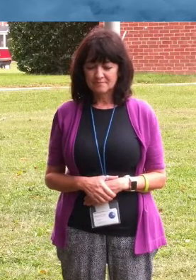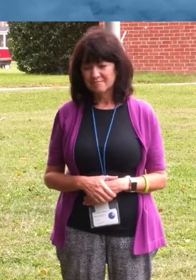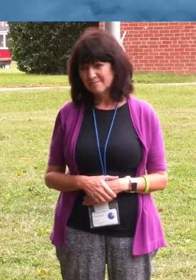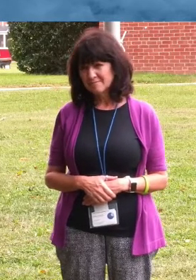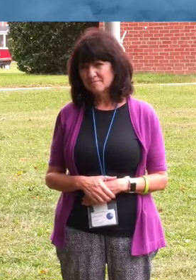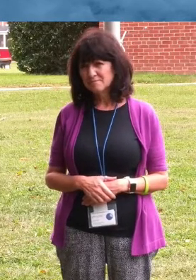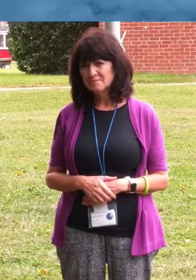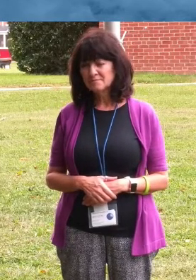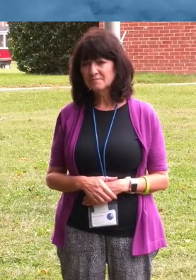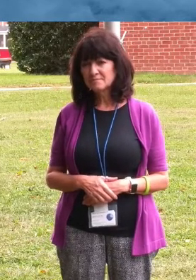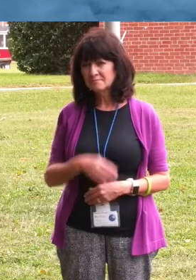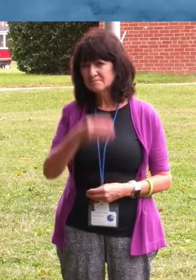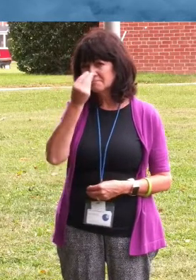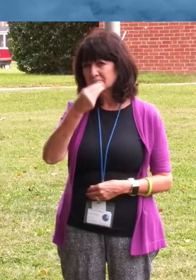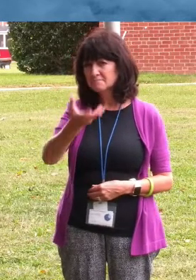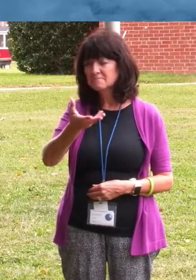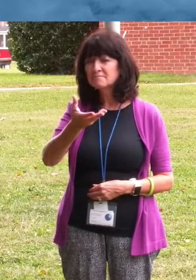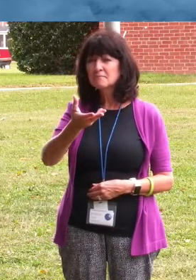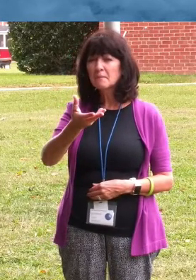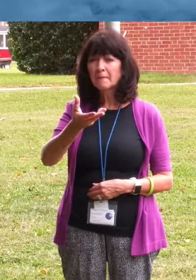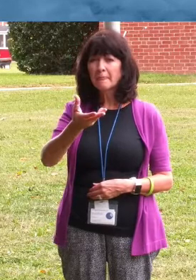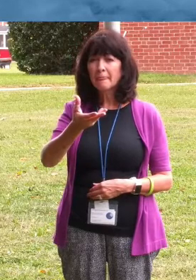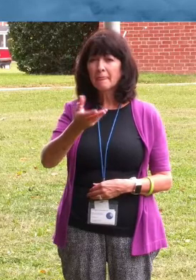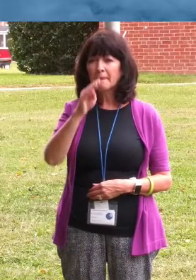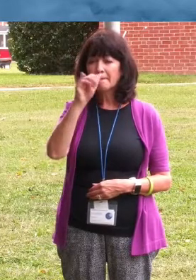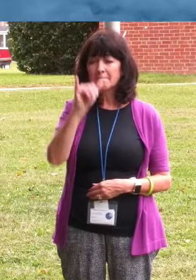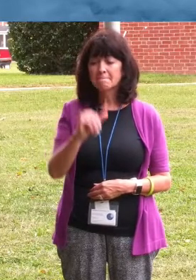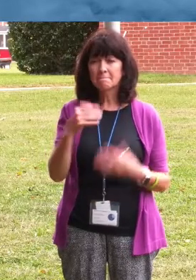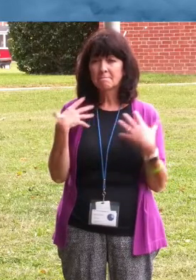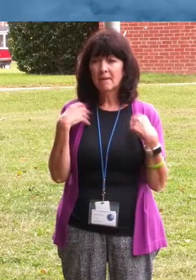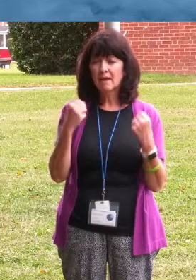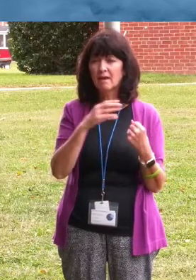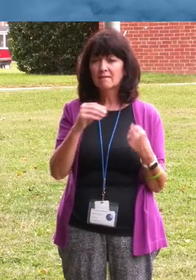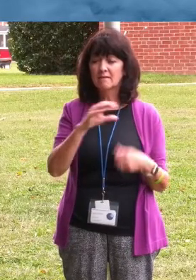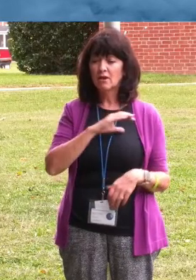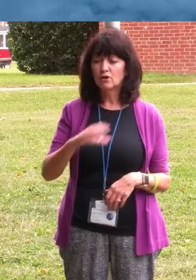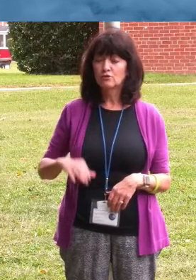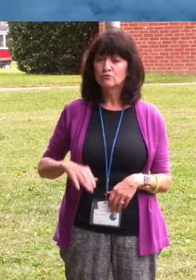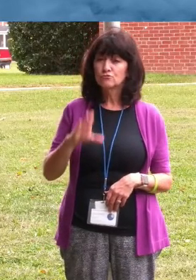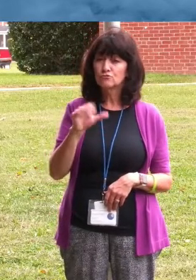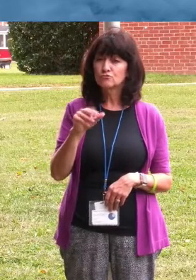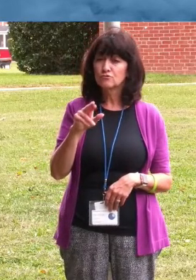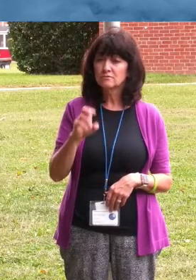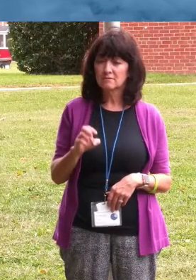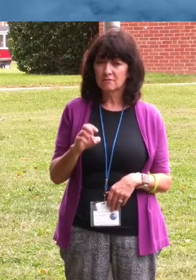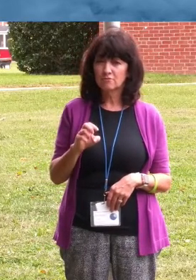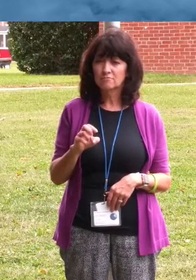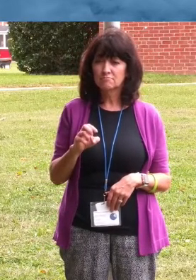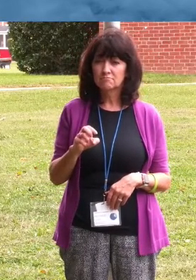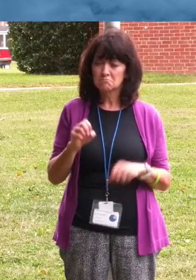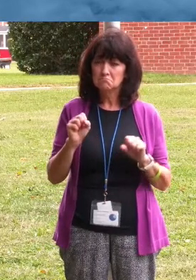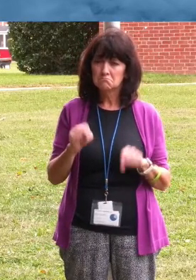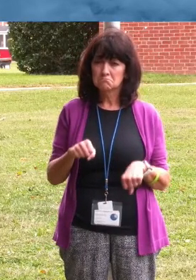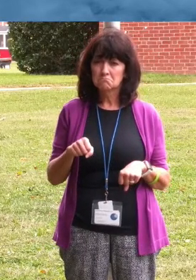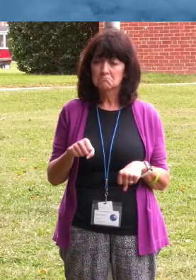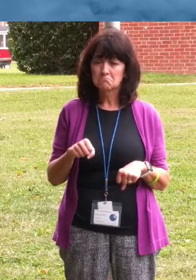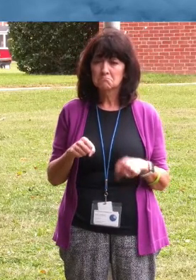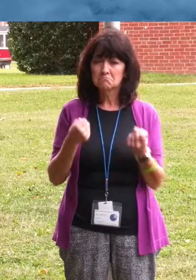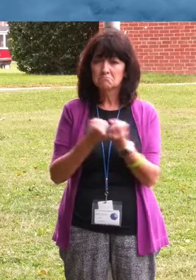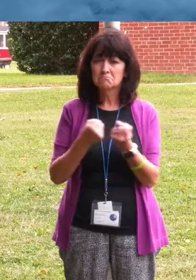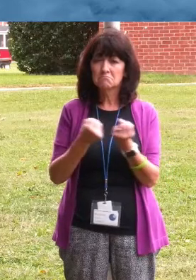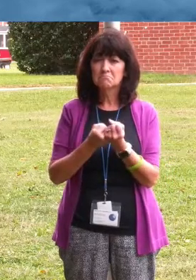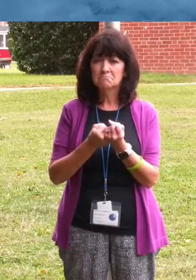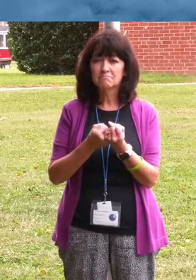Bay Health and Christiana can attest to the fact that I had always wanted to see